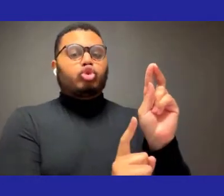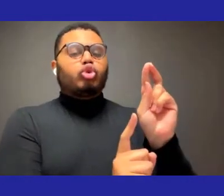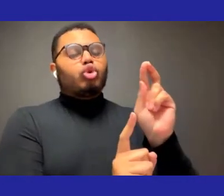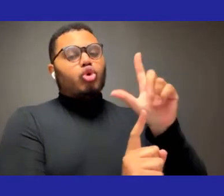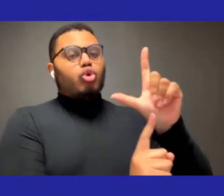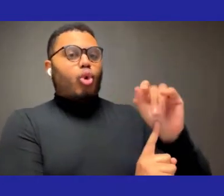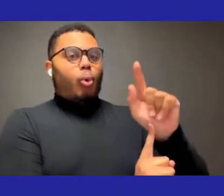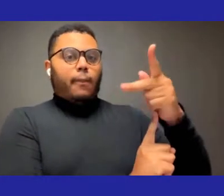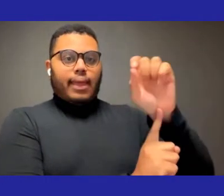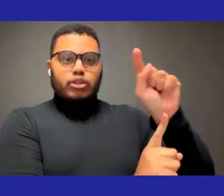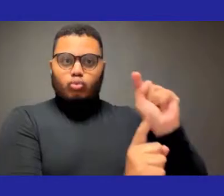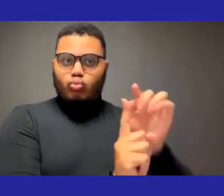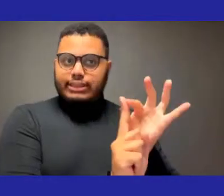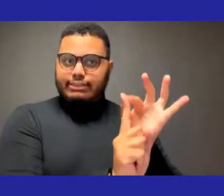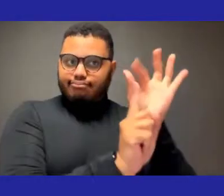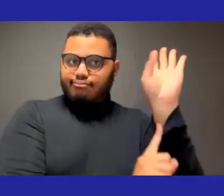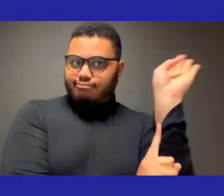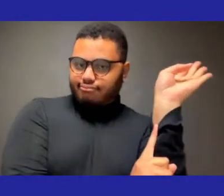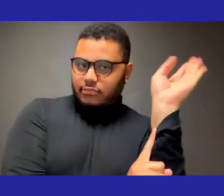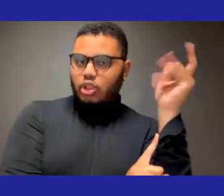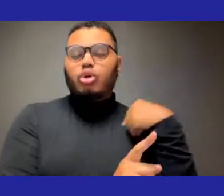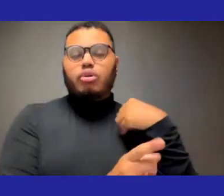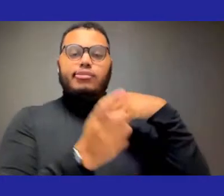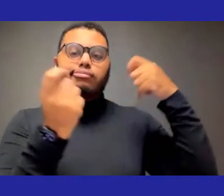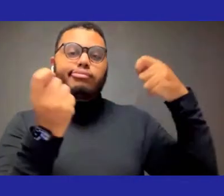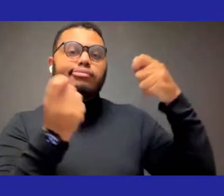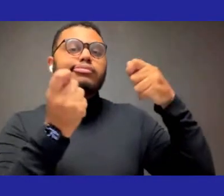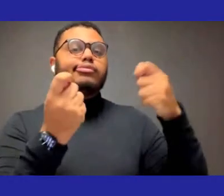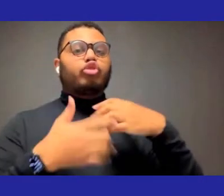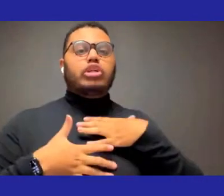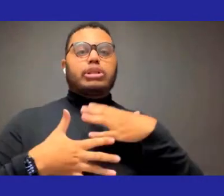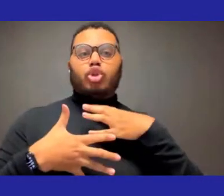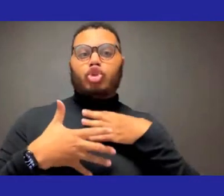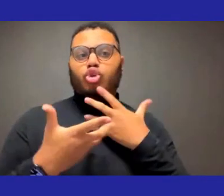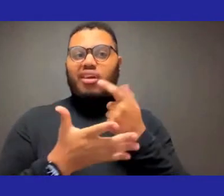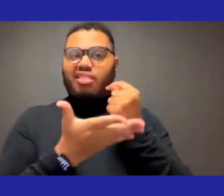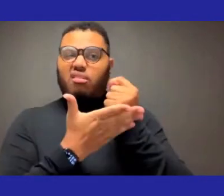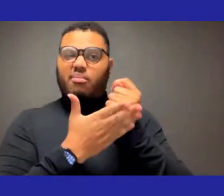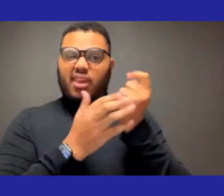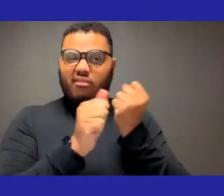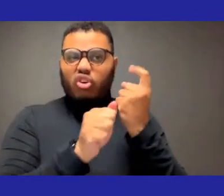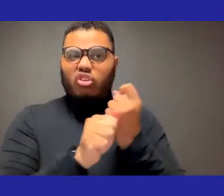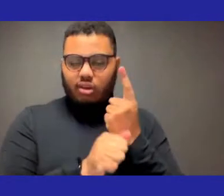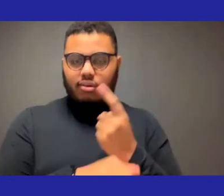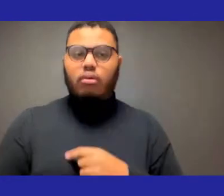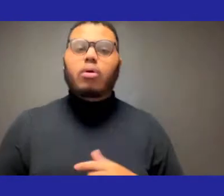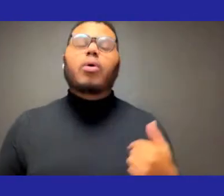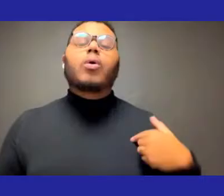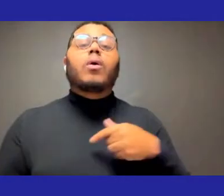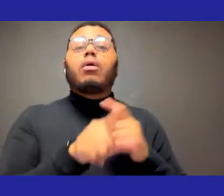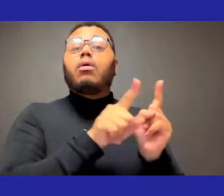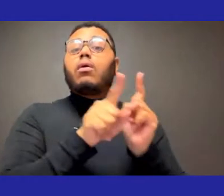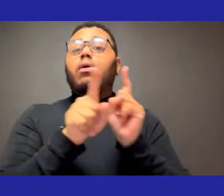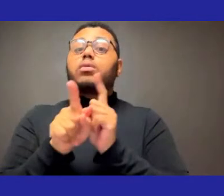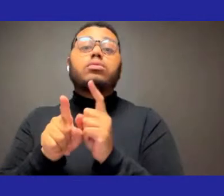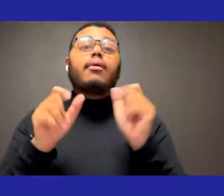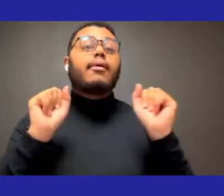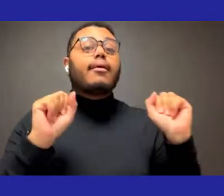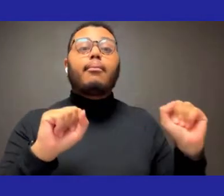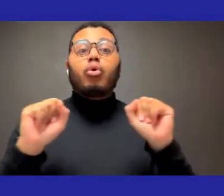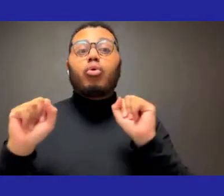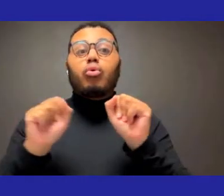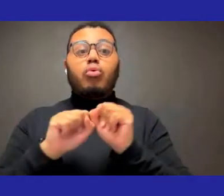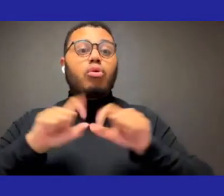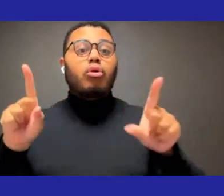event. We celebrate respiratory therapy every year. Next slide. We were also able to launch our